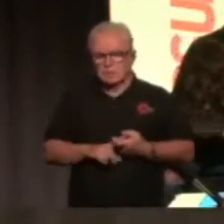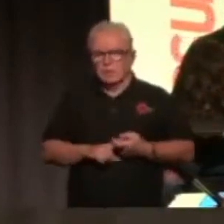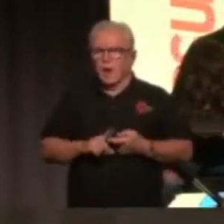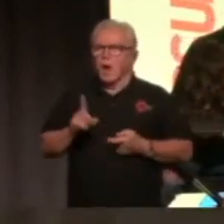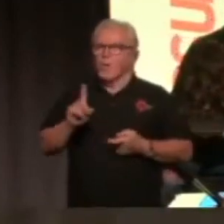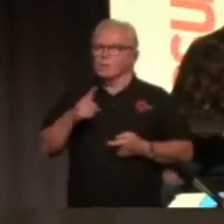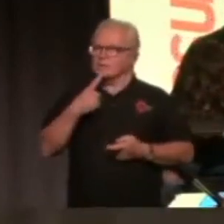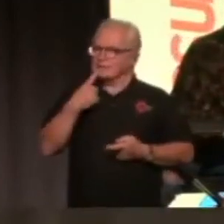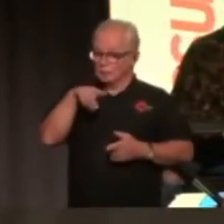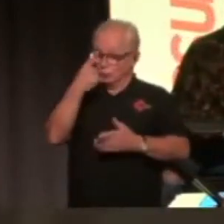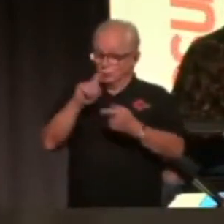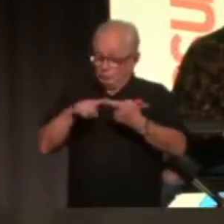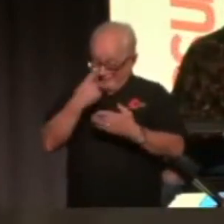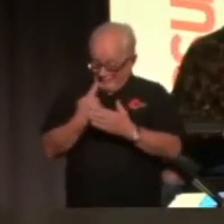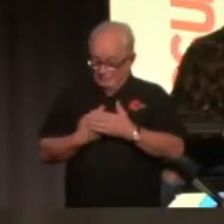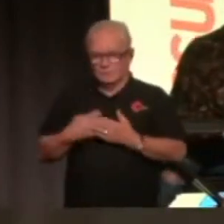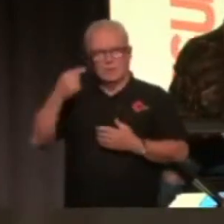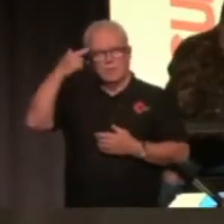What you're saying to yourself